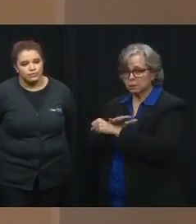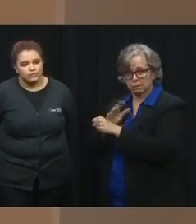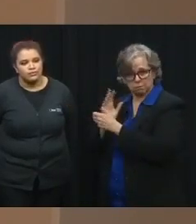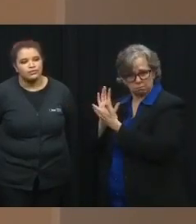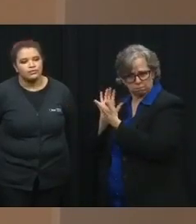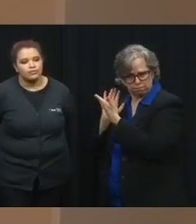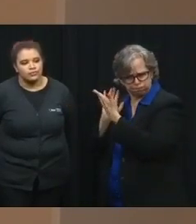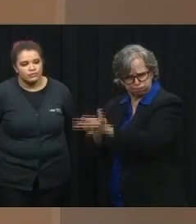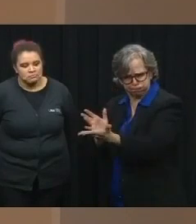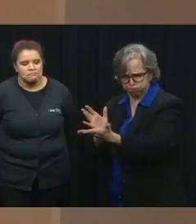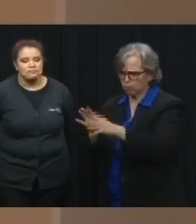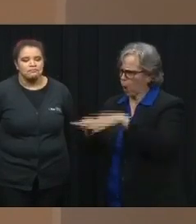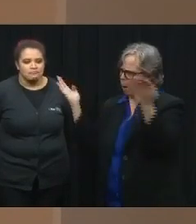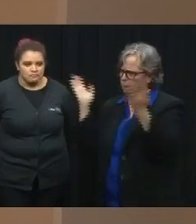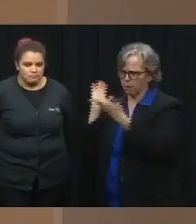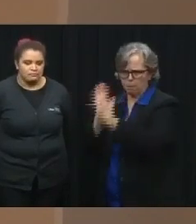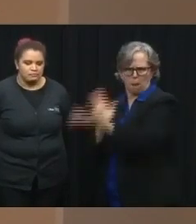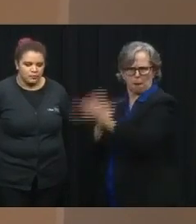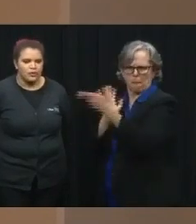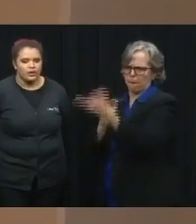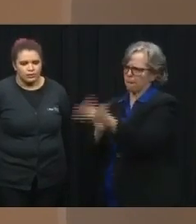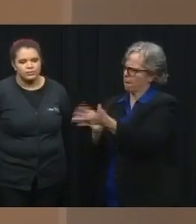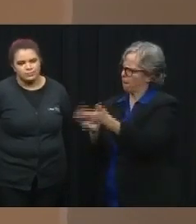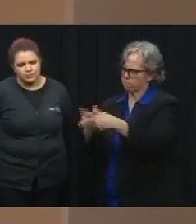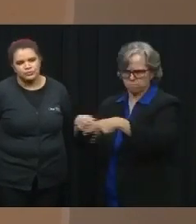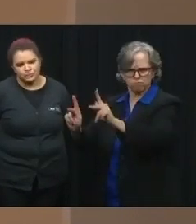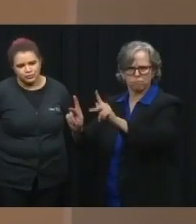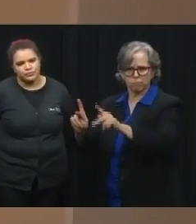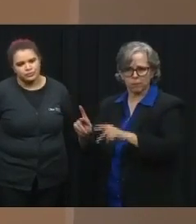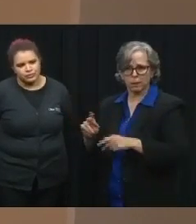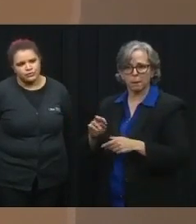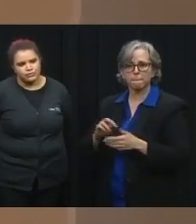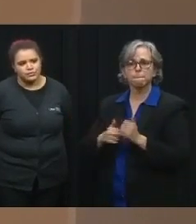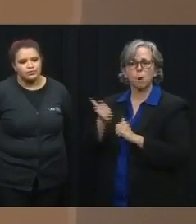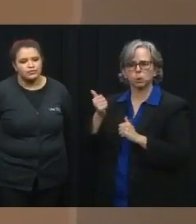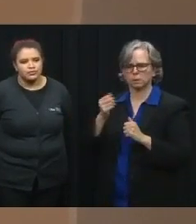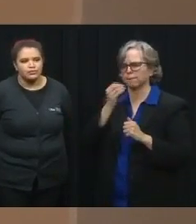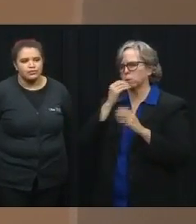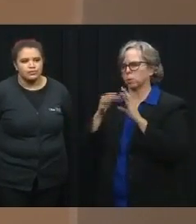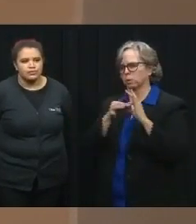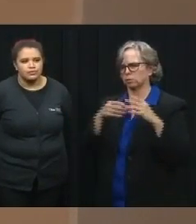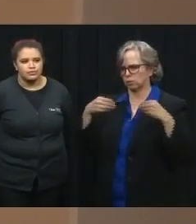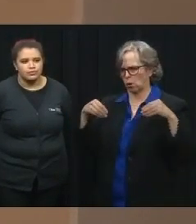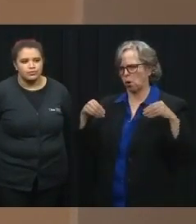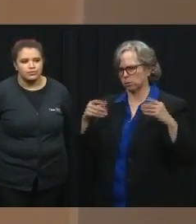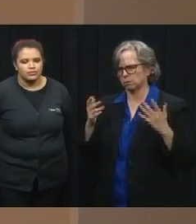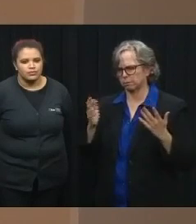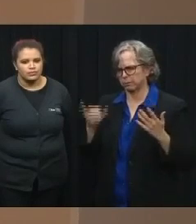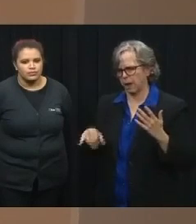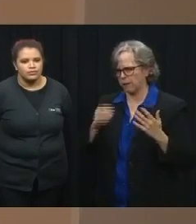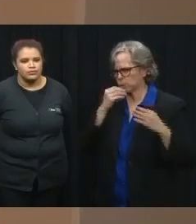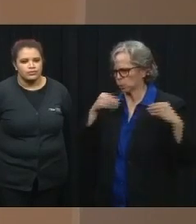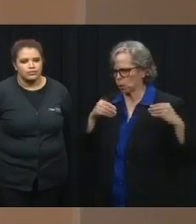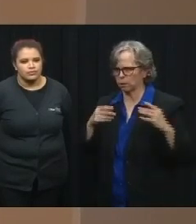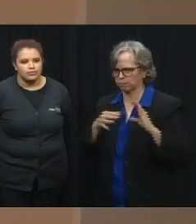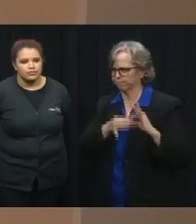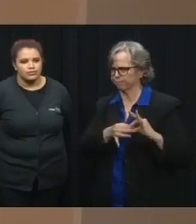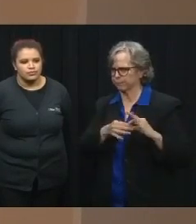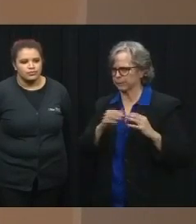usually within, or usually most of them are within grocery stores, and it's, that's part of the